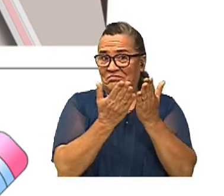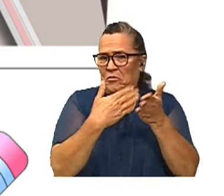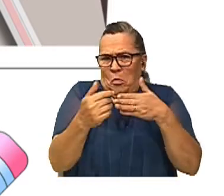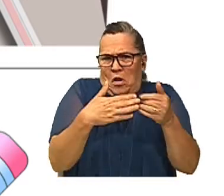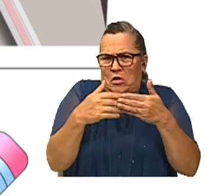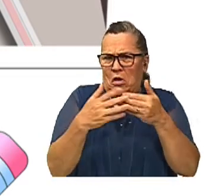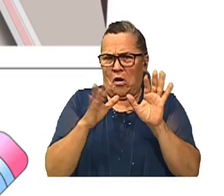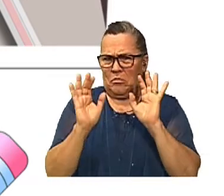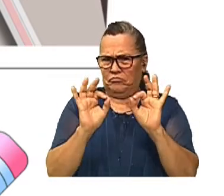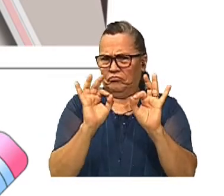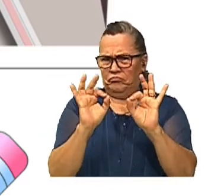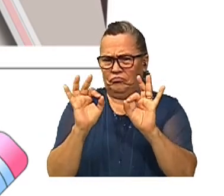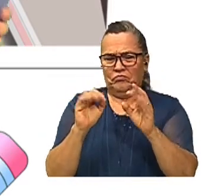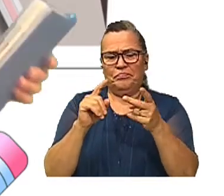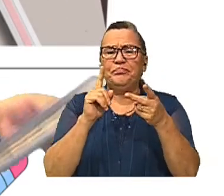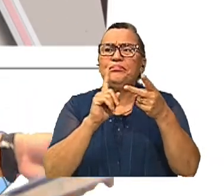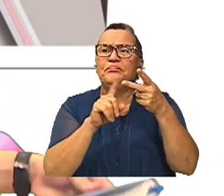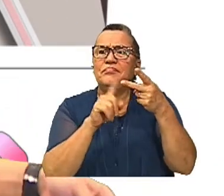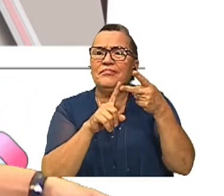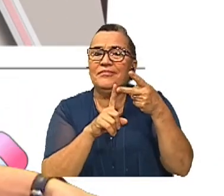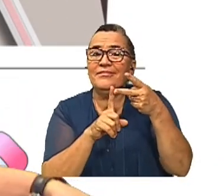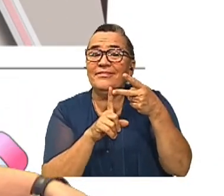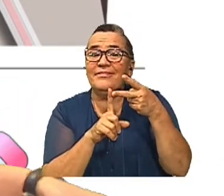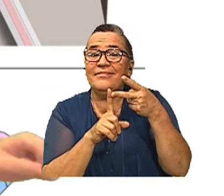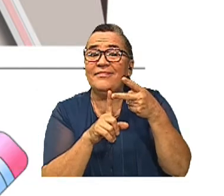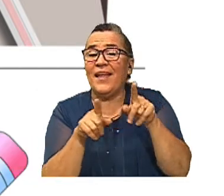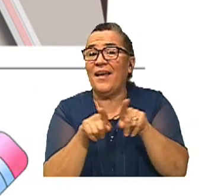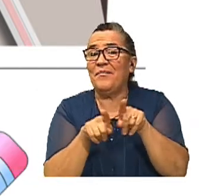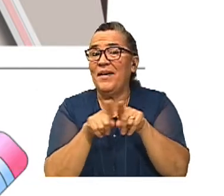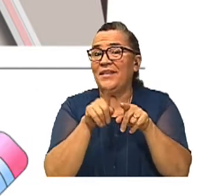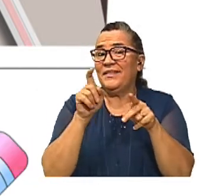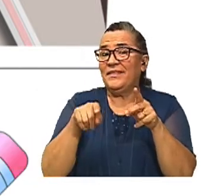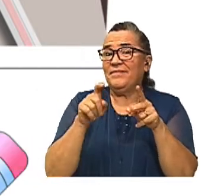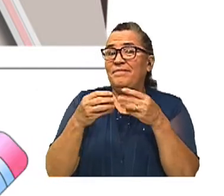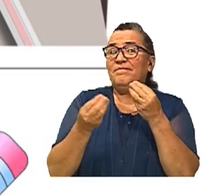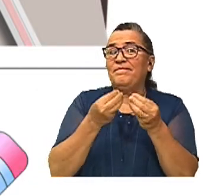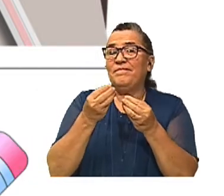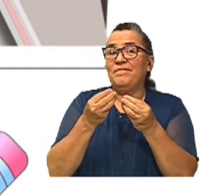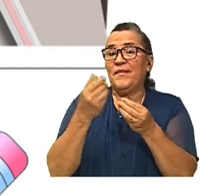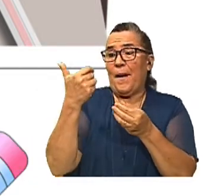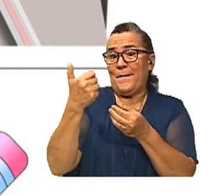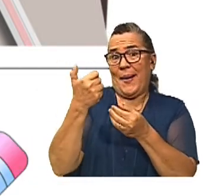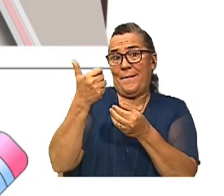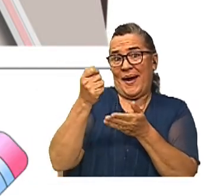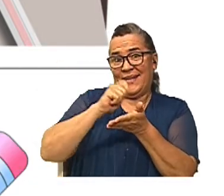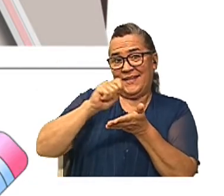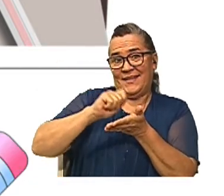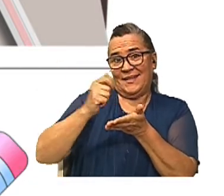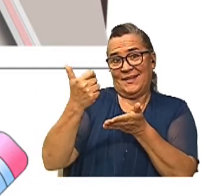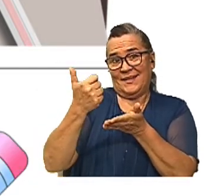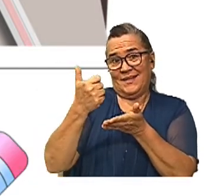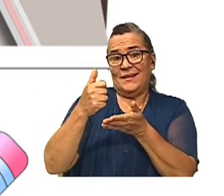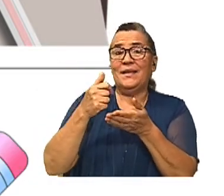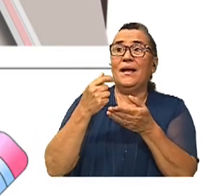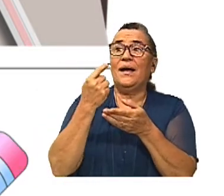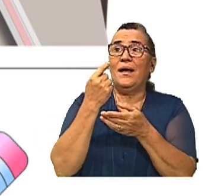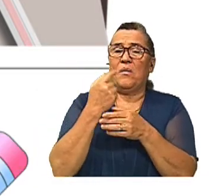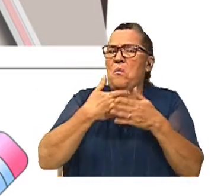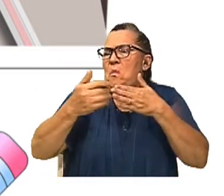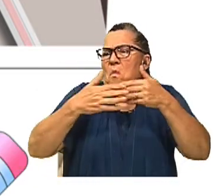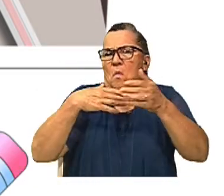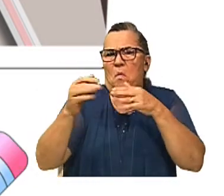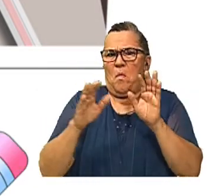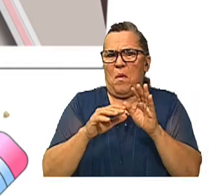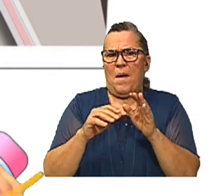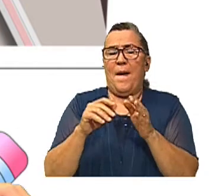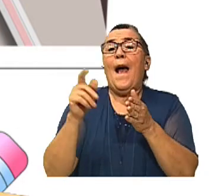okay. We need a notebook. We are going to need a pencil. Anyone.